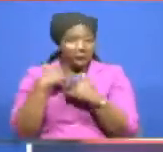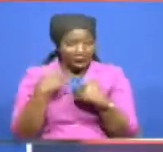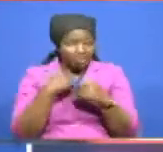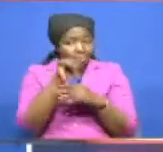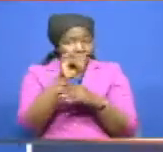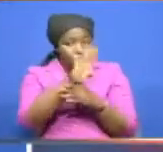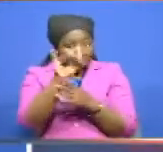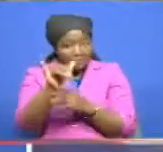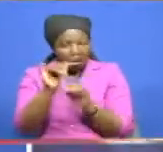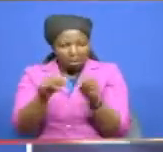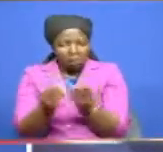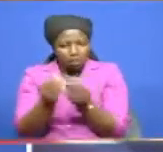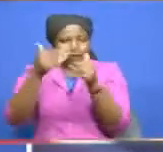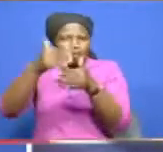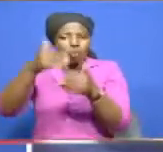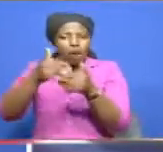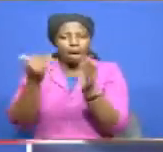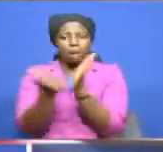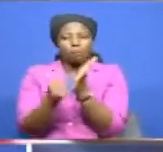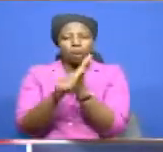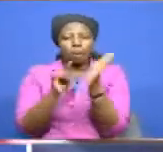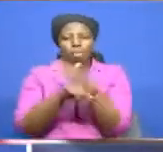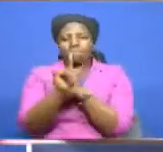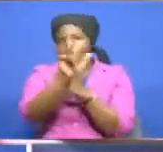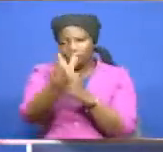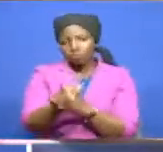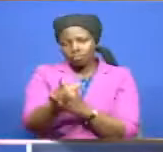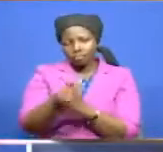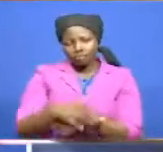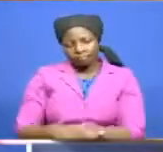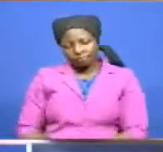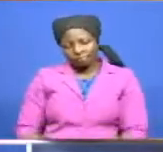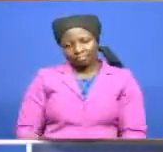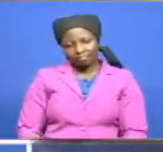border disputes in the region. For Channel One News, I'm Safin Aching Ouma.